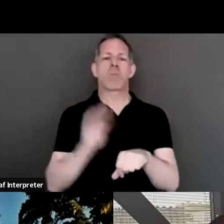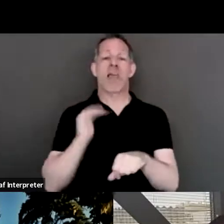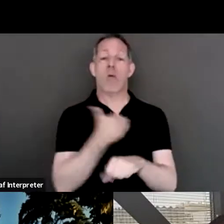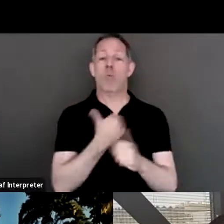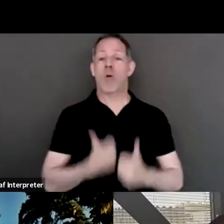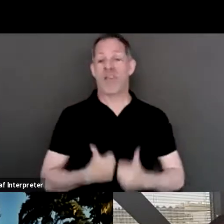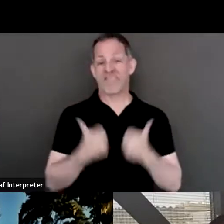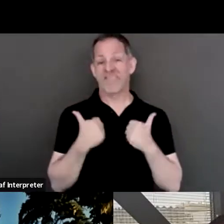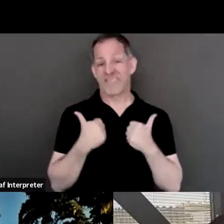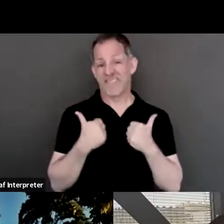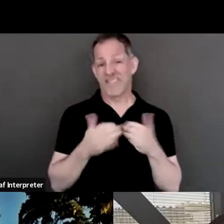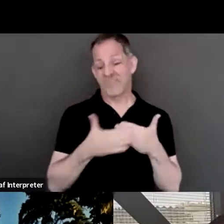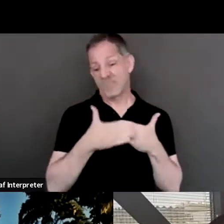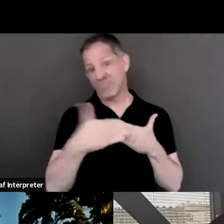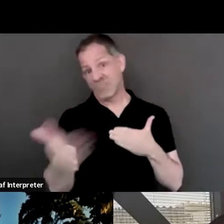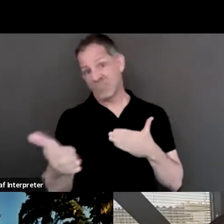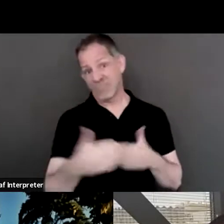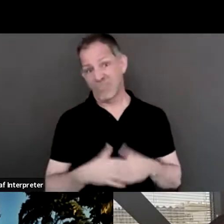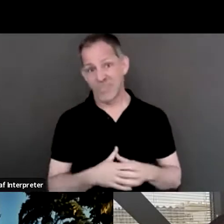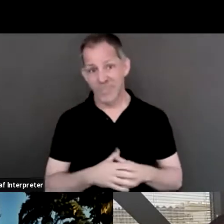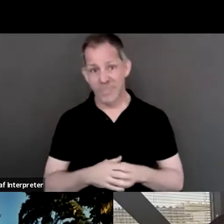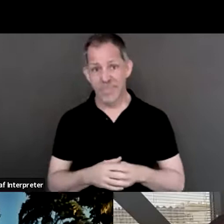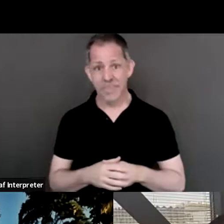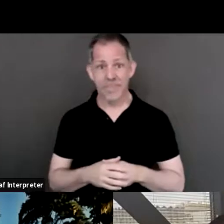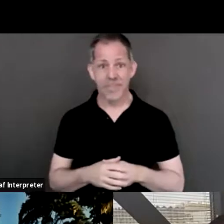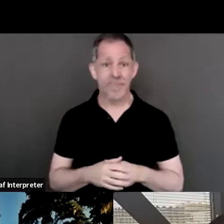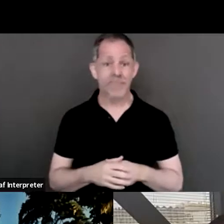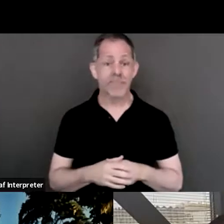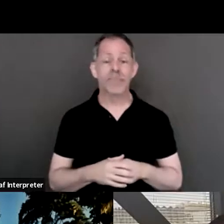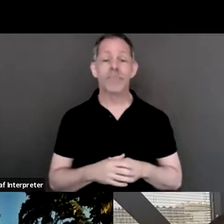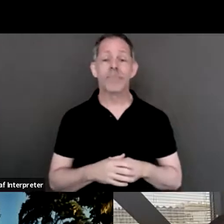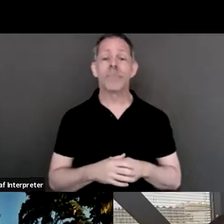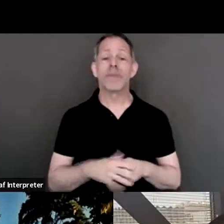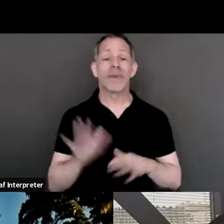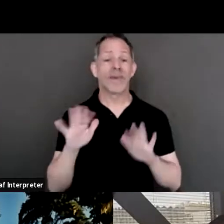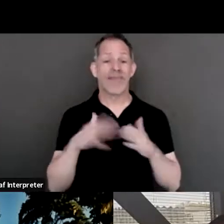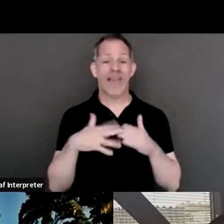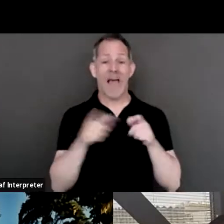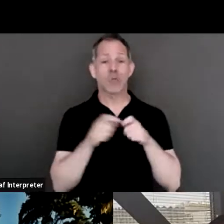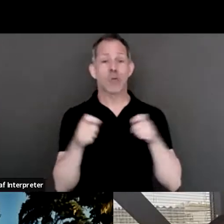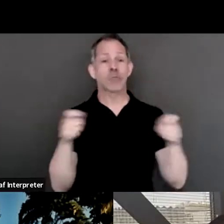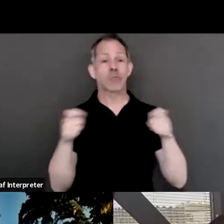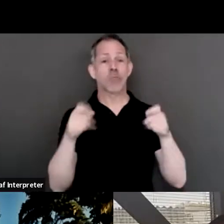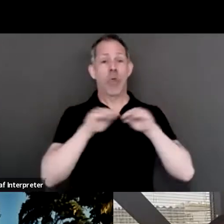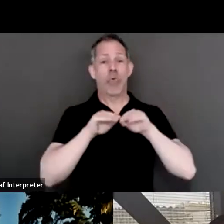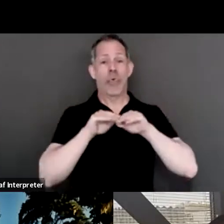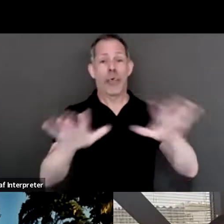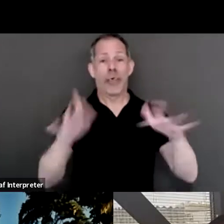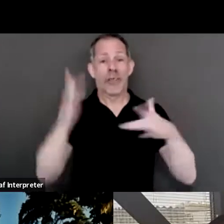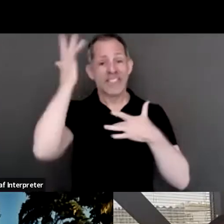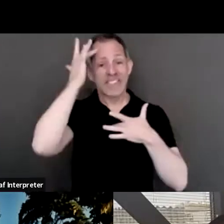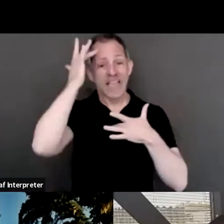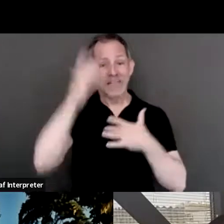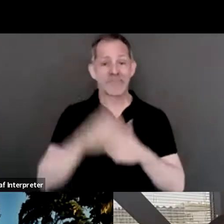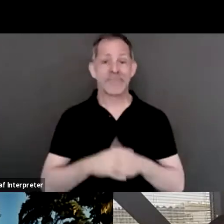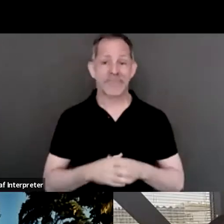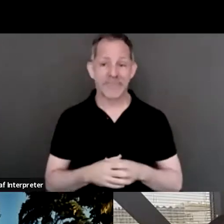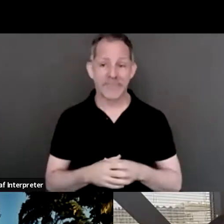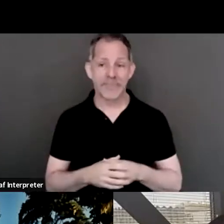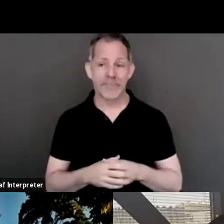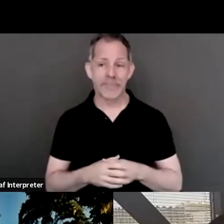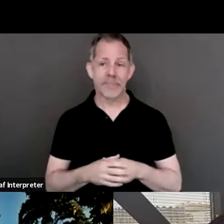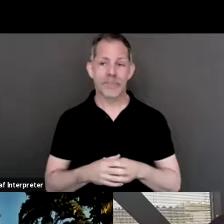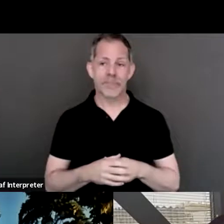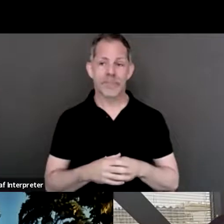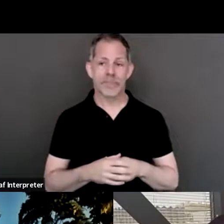control. You know, keep our eye on what we can control in terms of being civil.